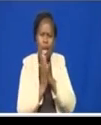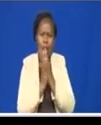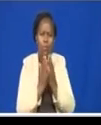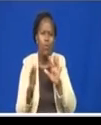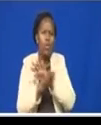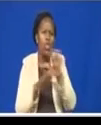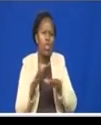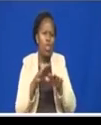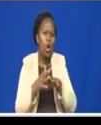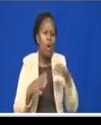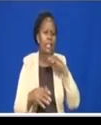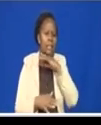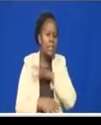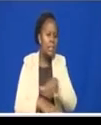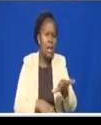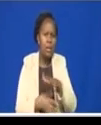all this mess around us?